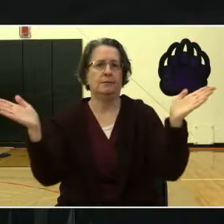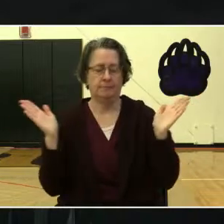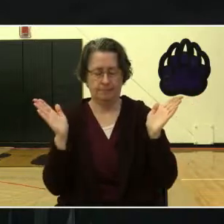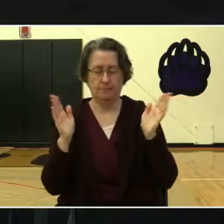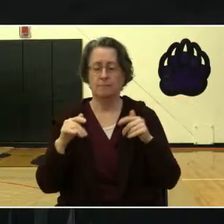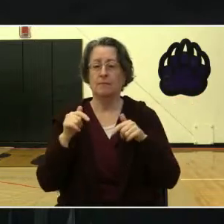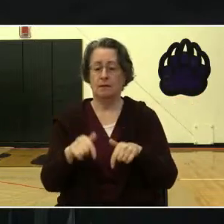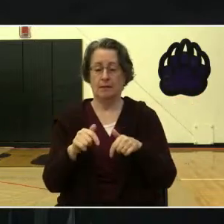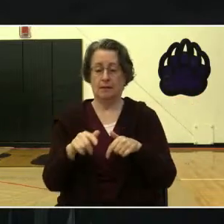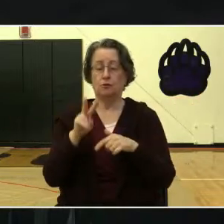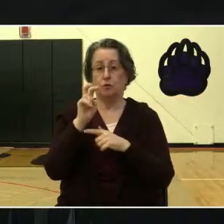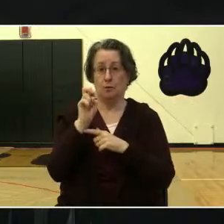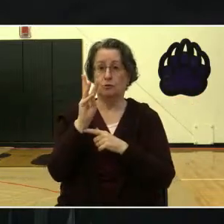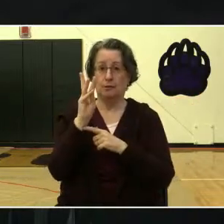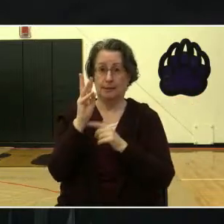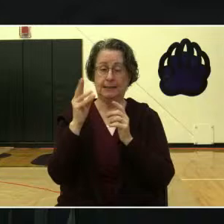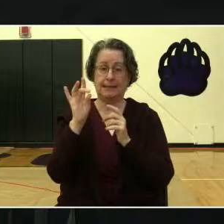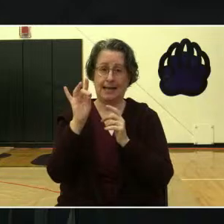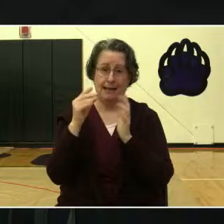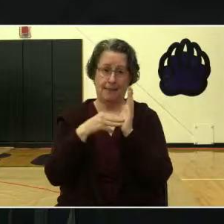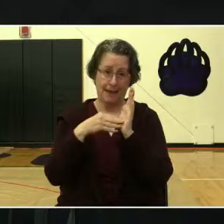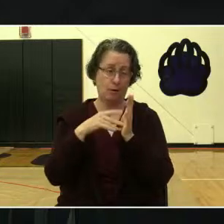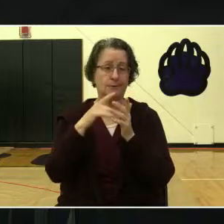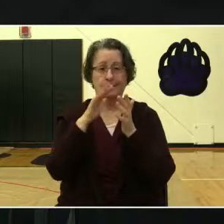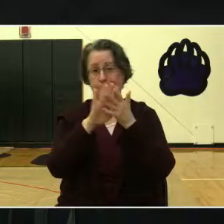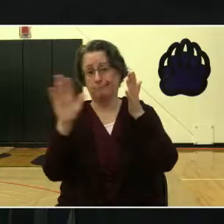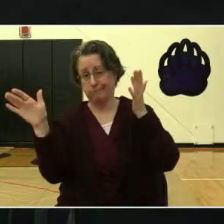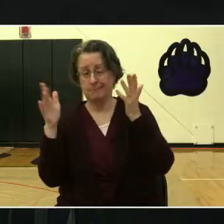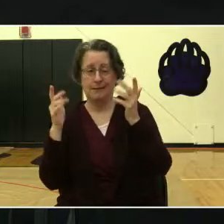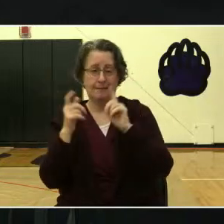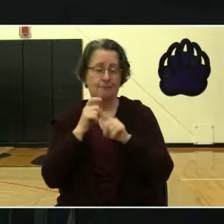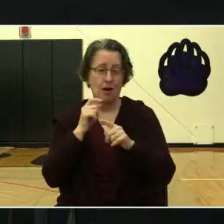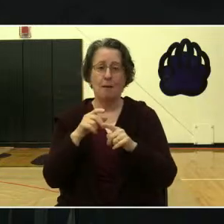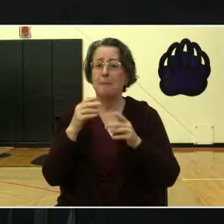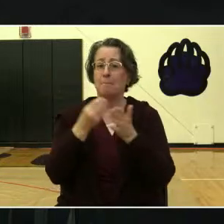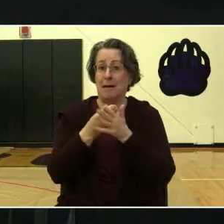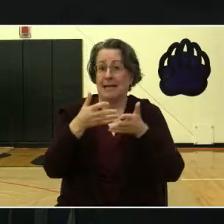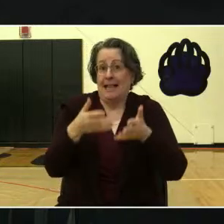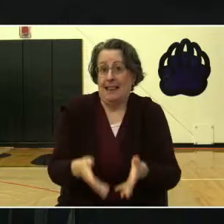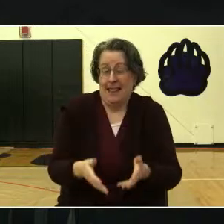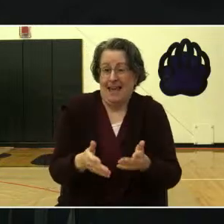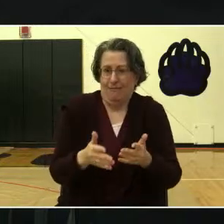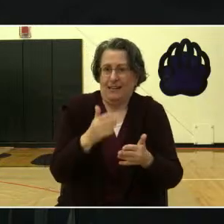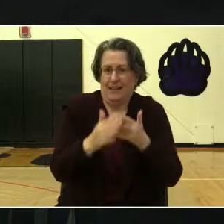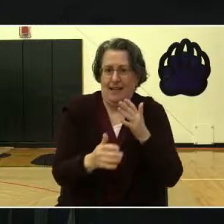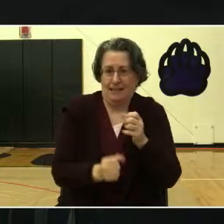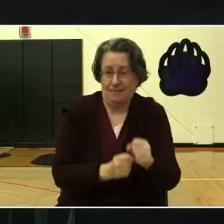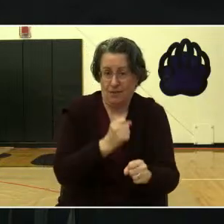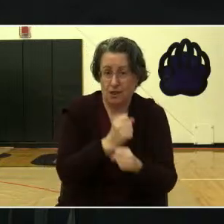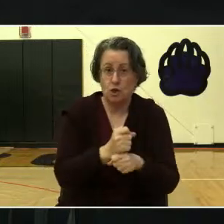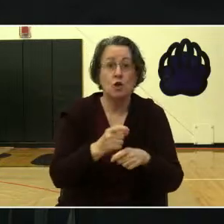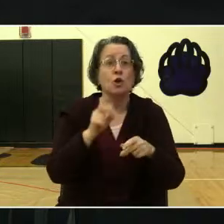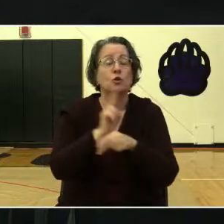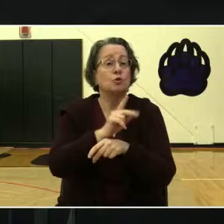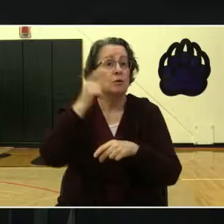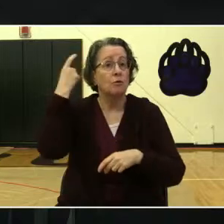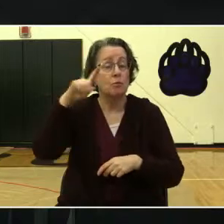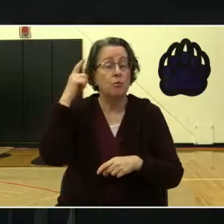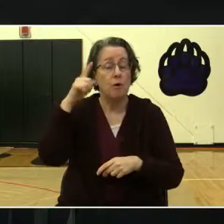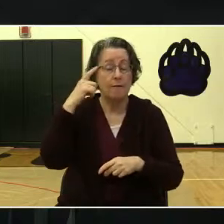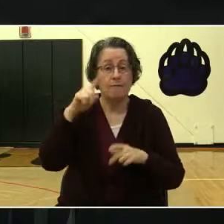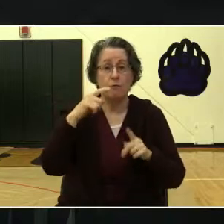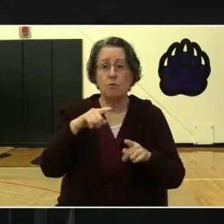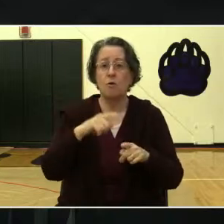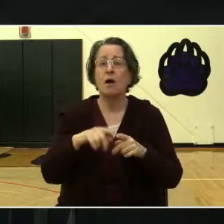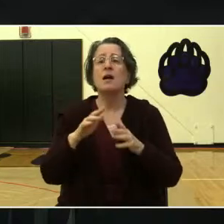268,000 and change from the unassigned fund balance for Street Paving and Capital Improvements a request to